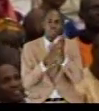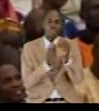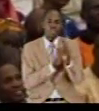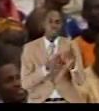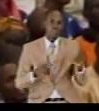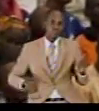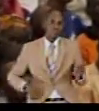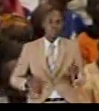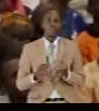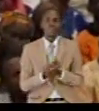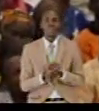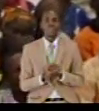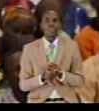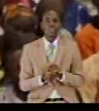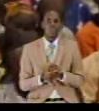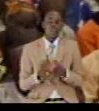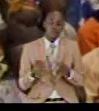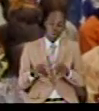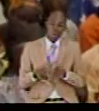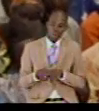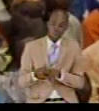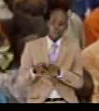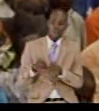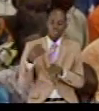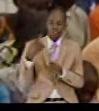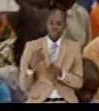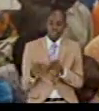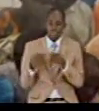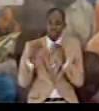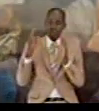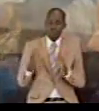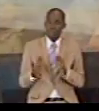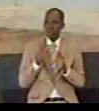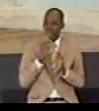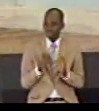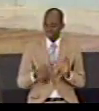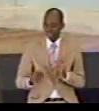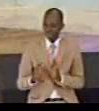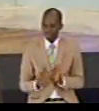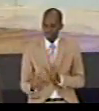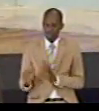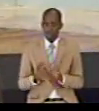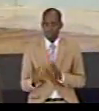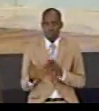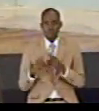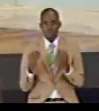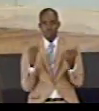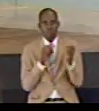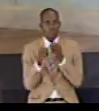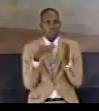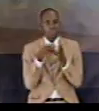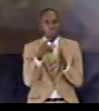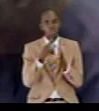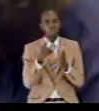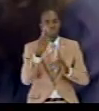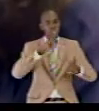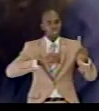While the Ammonites are still preparing to fight against you, somebody shall praise the Lord.